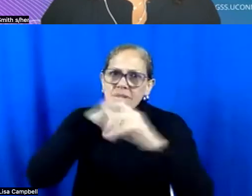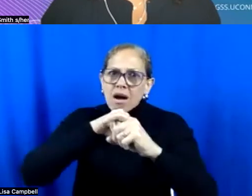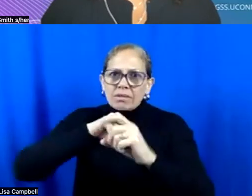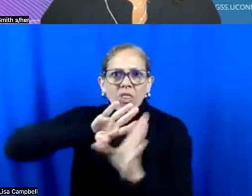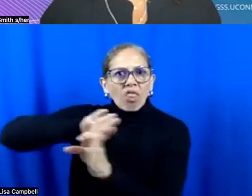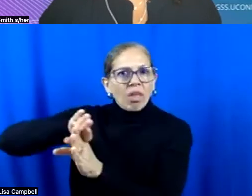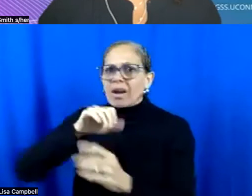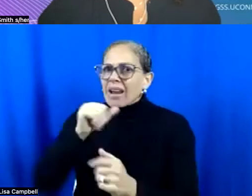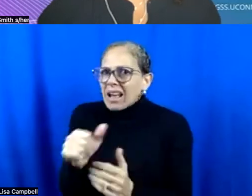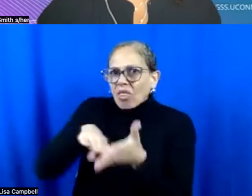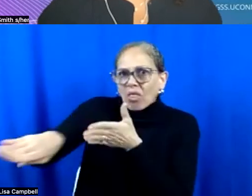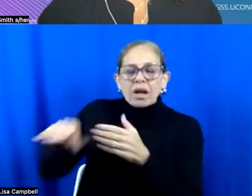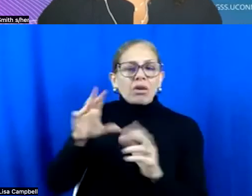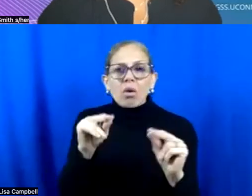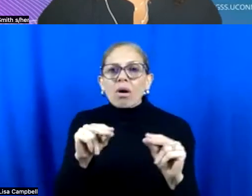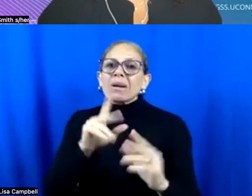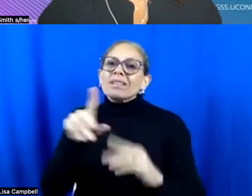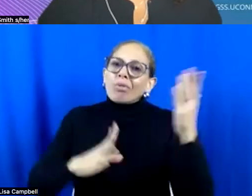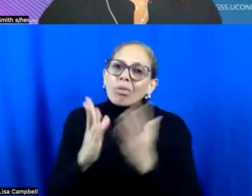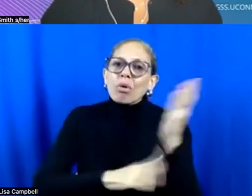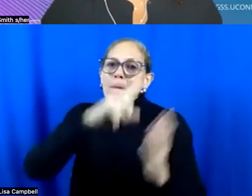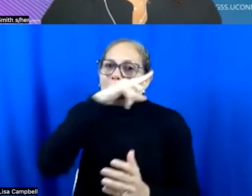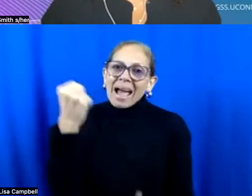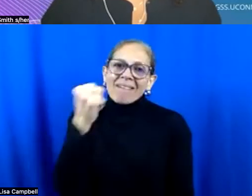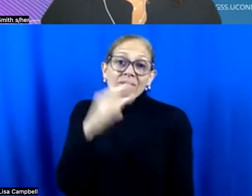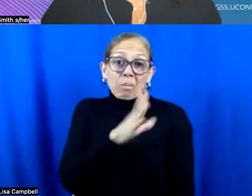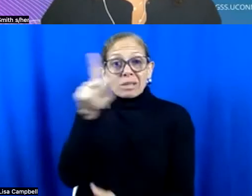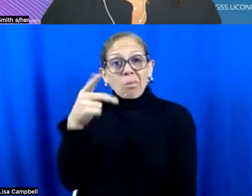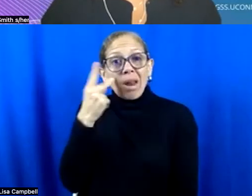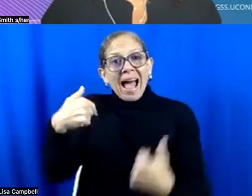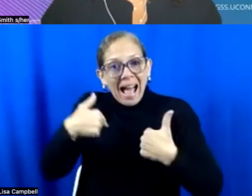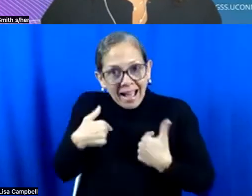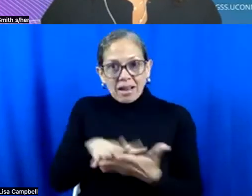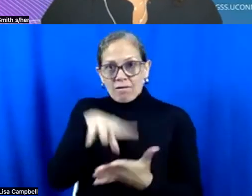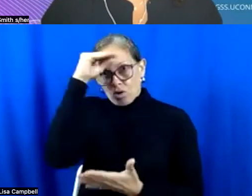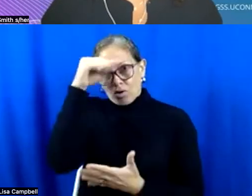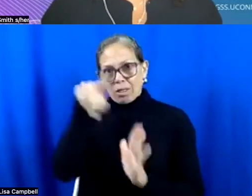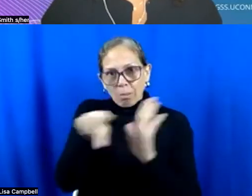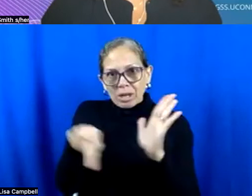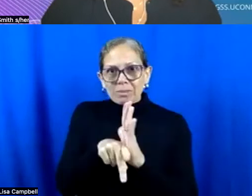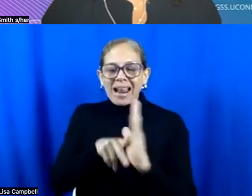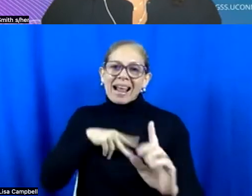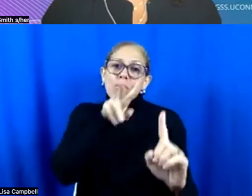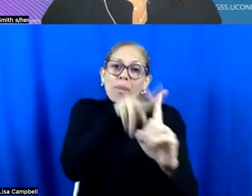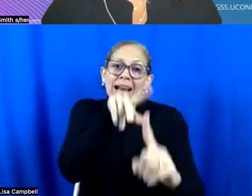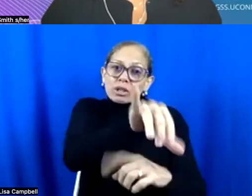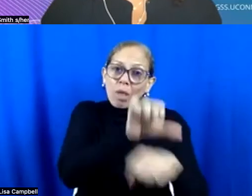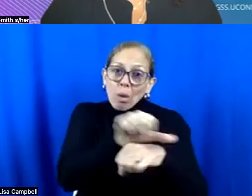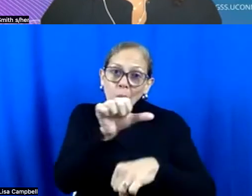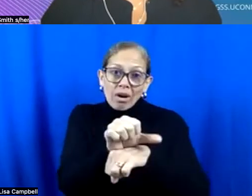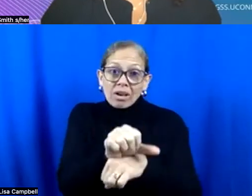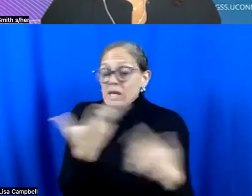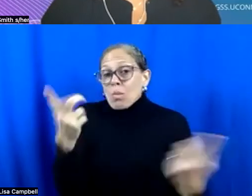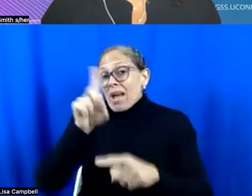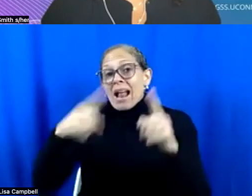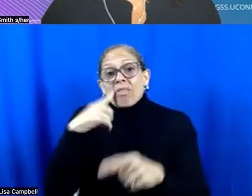been through Black feminist politic that I have learned these principles and have applied it to the work. And so that, I can't think of any